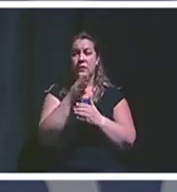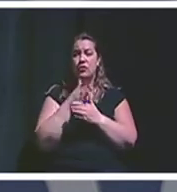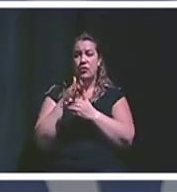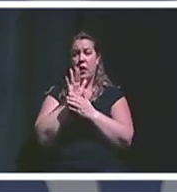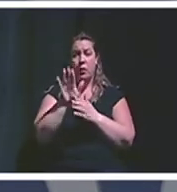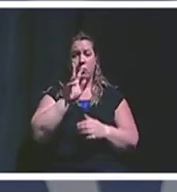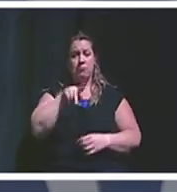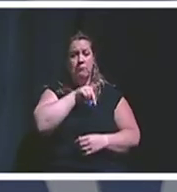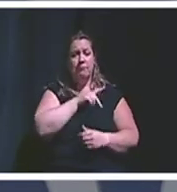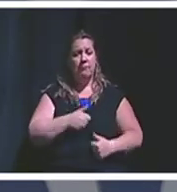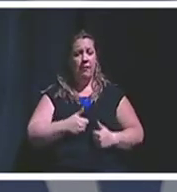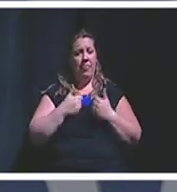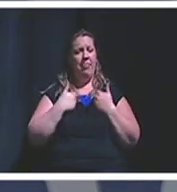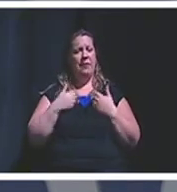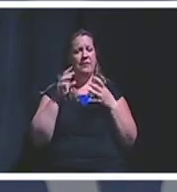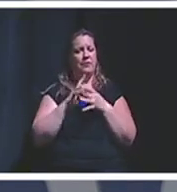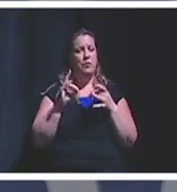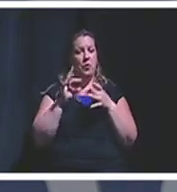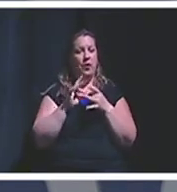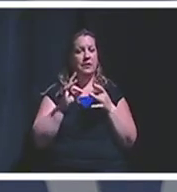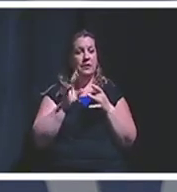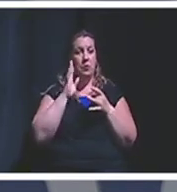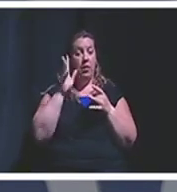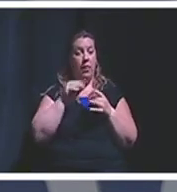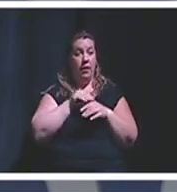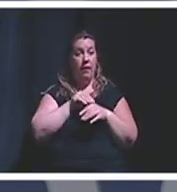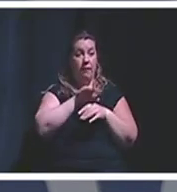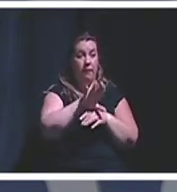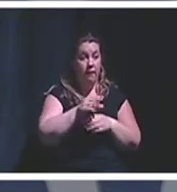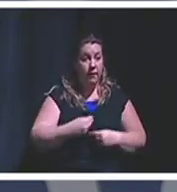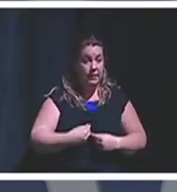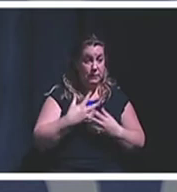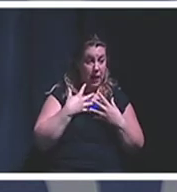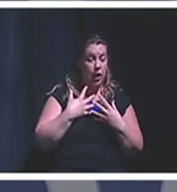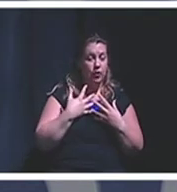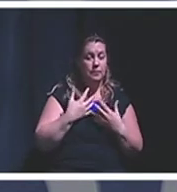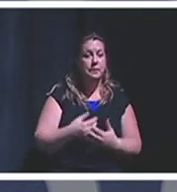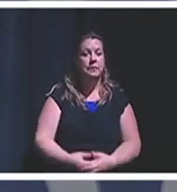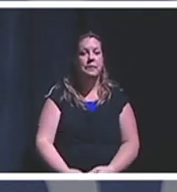with the graduates, which will inspire them on their journey ahead.